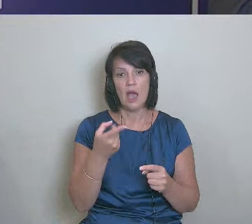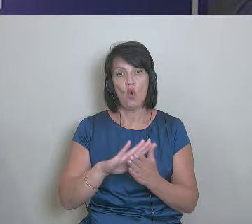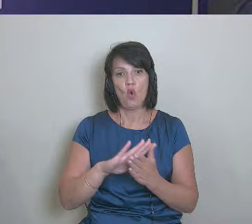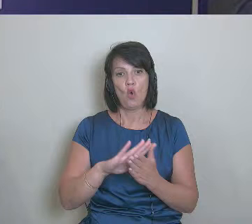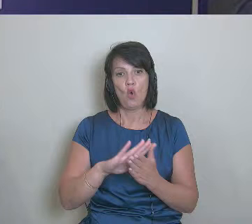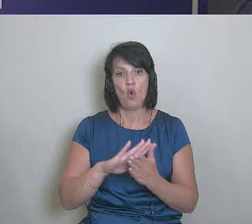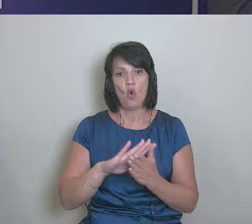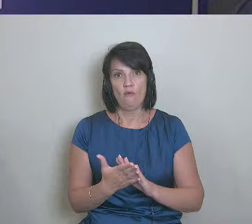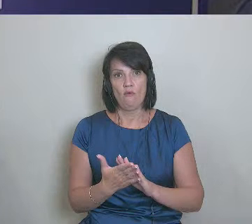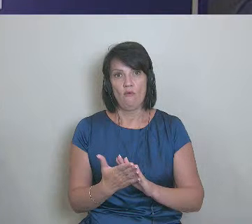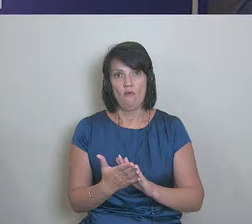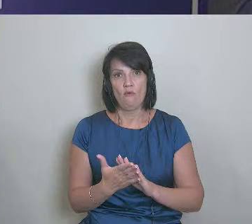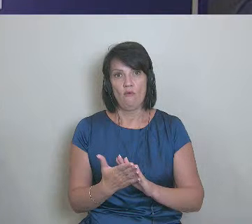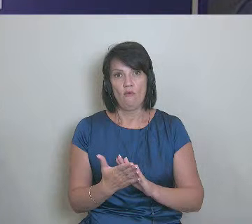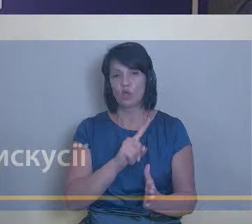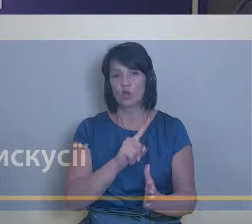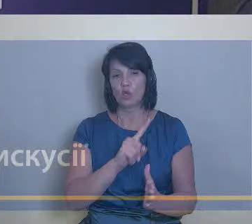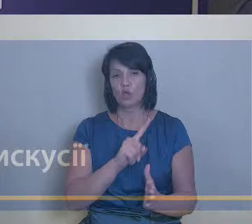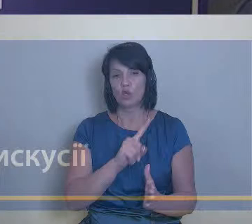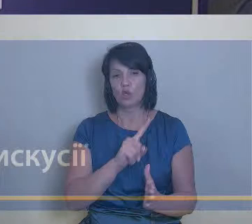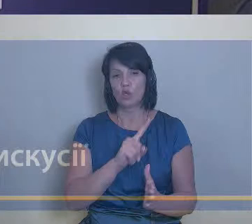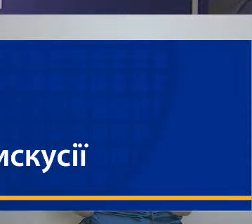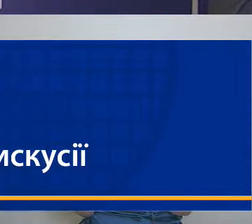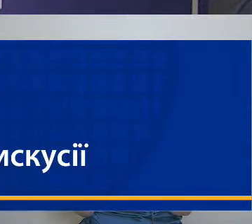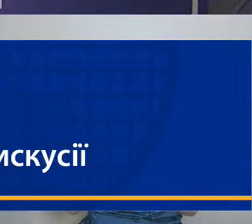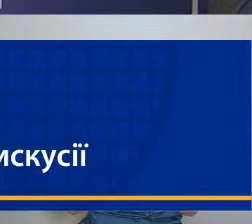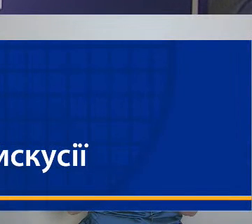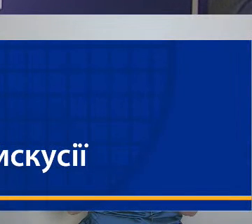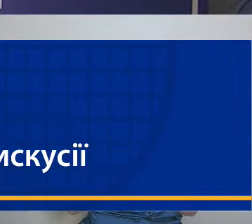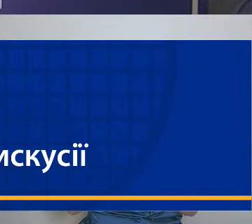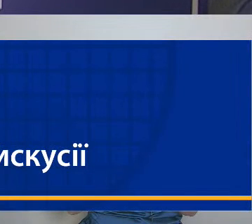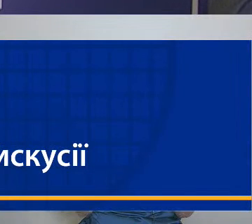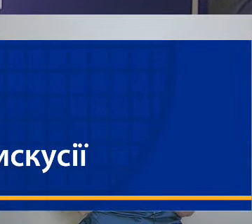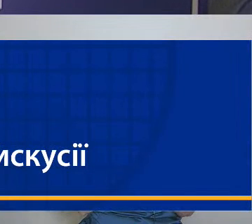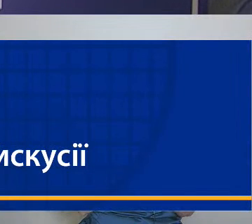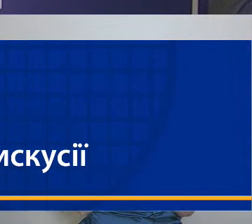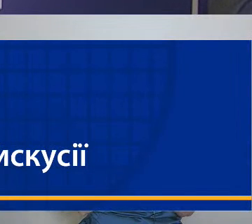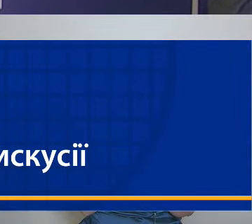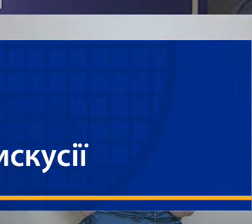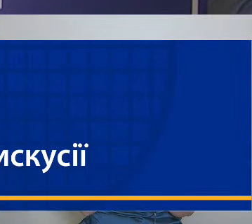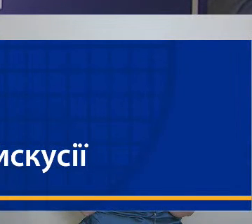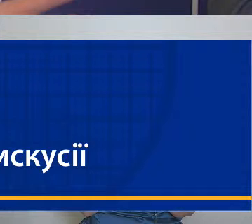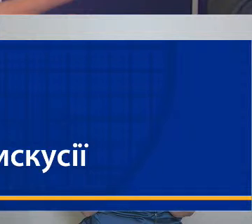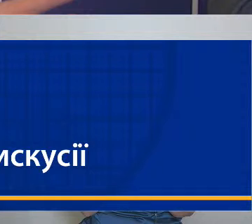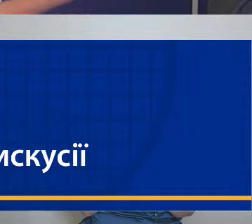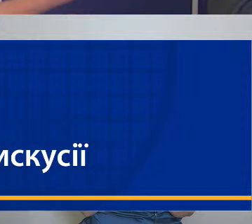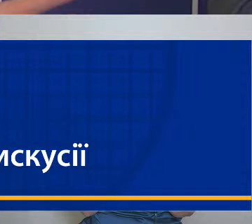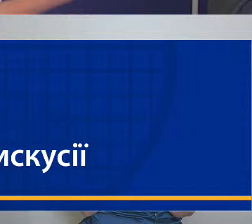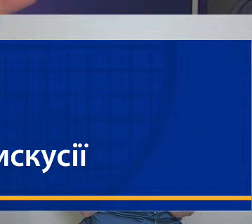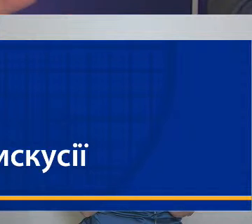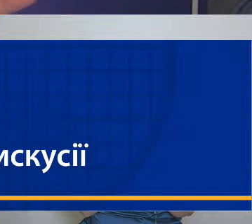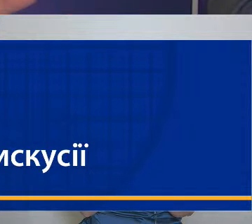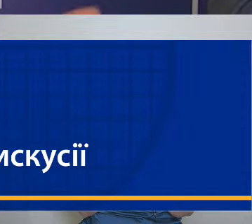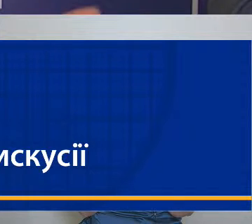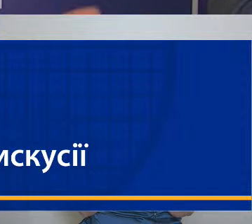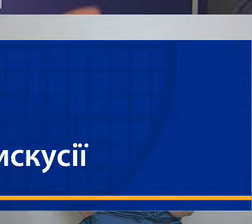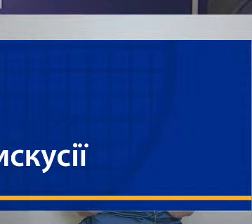how these appropriate conditions are going to be created, who is going to be obligated to create those, and